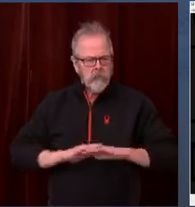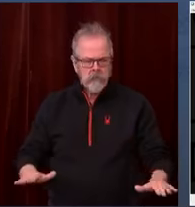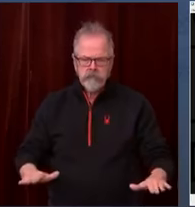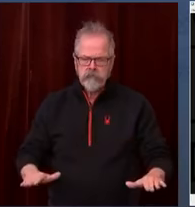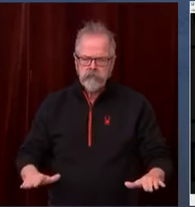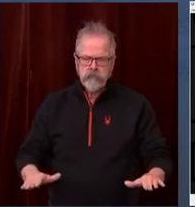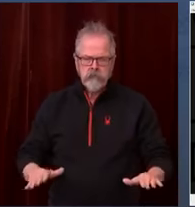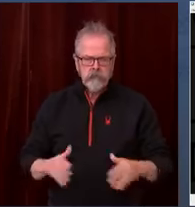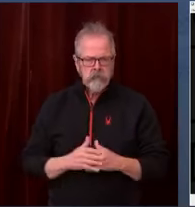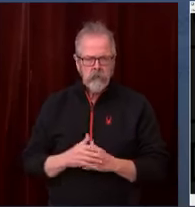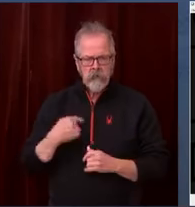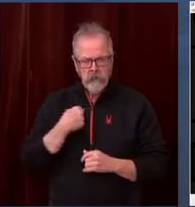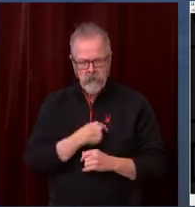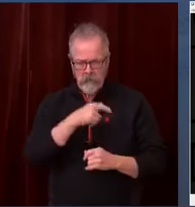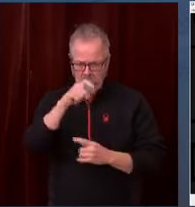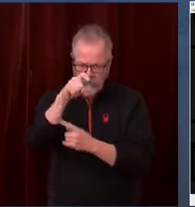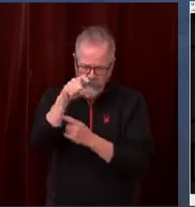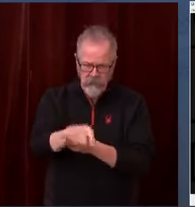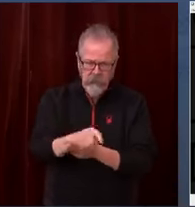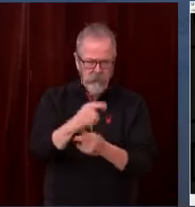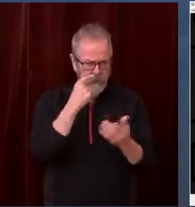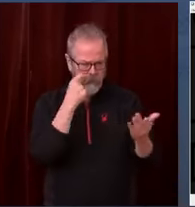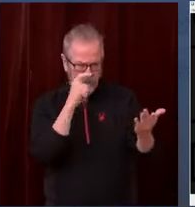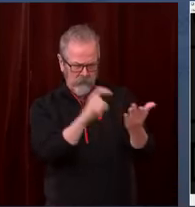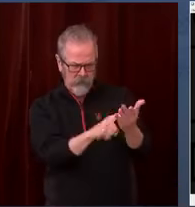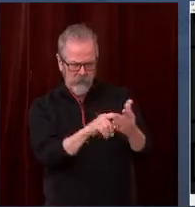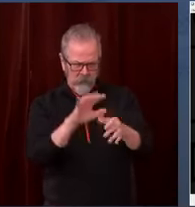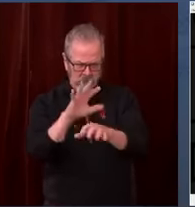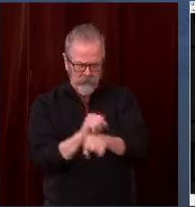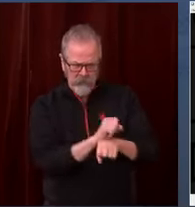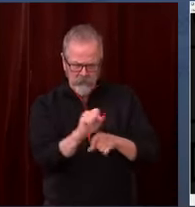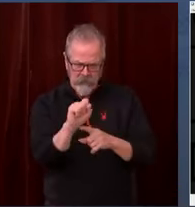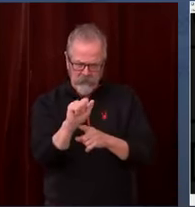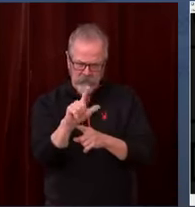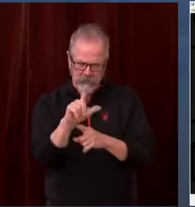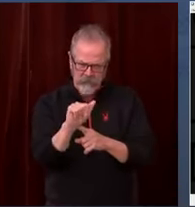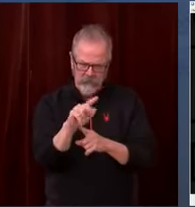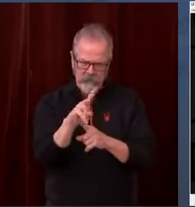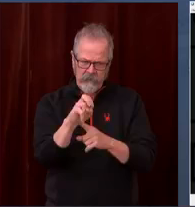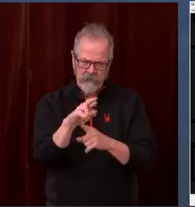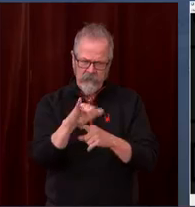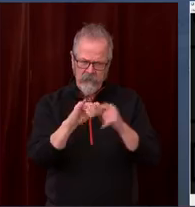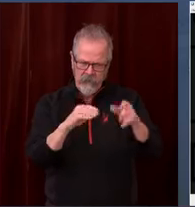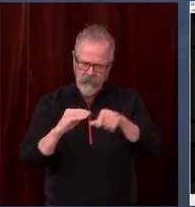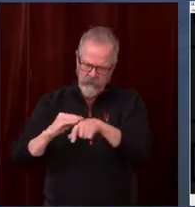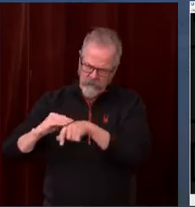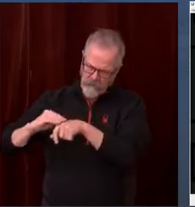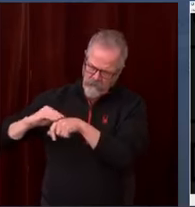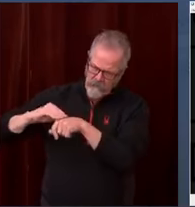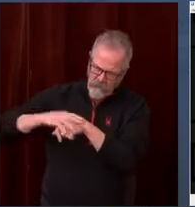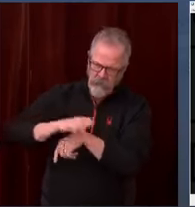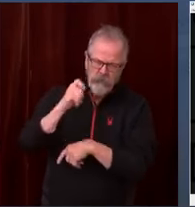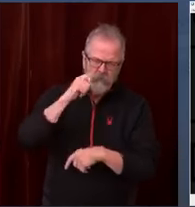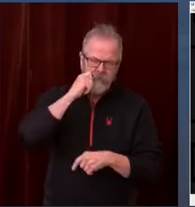lots of support from the Washington State Labor Council, from the Teamsters, and some members from the King